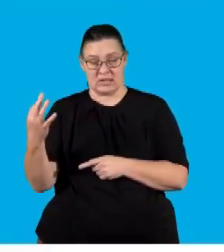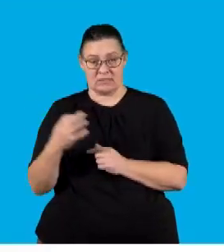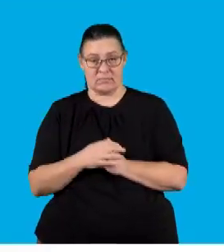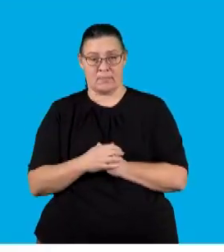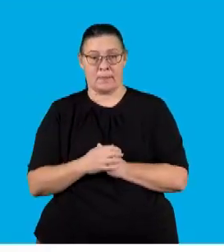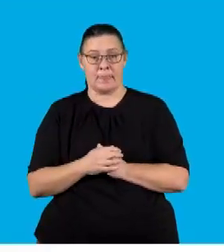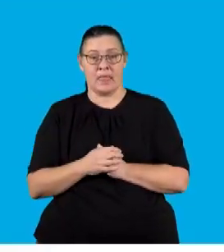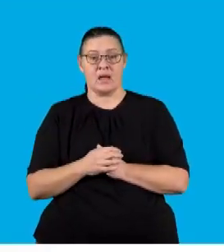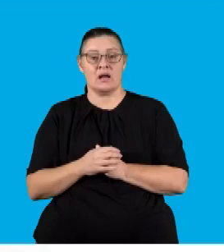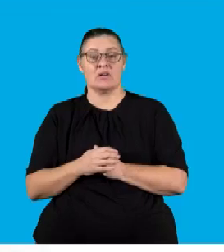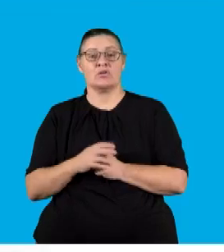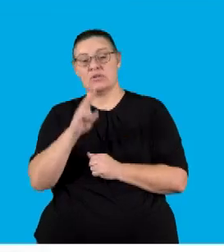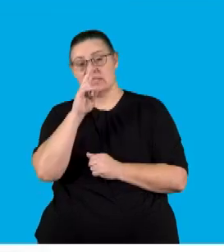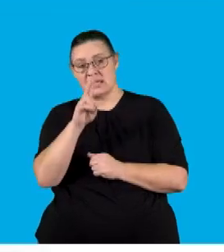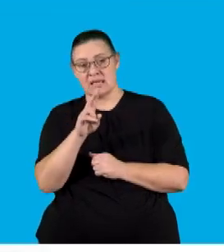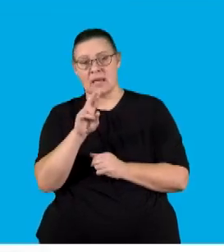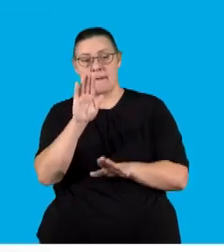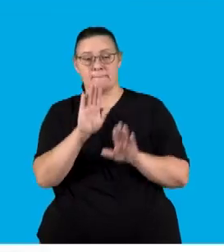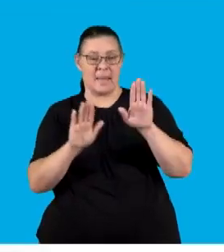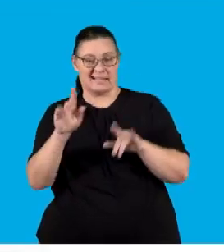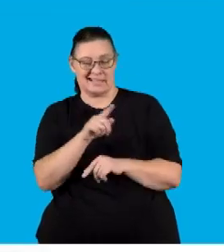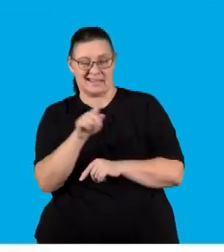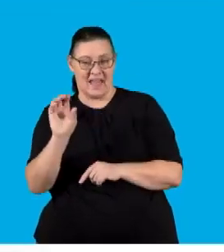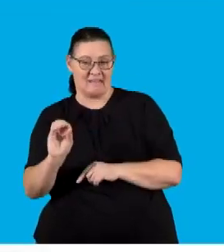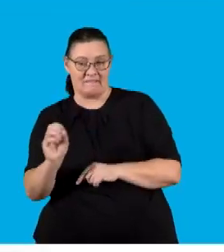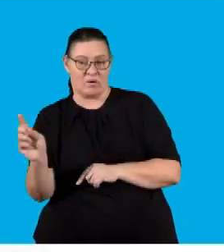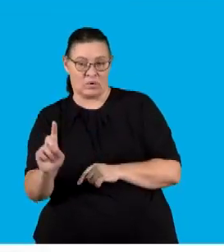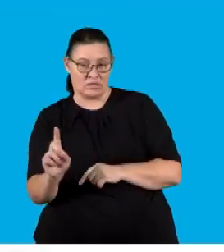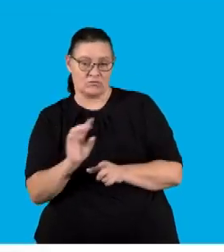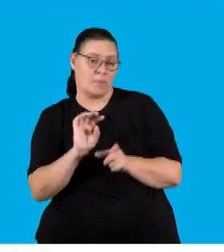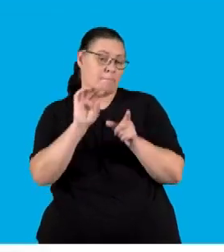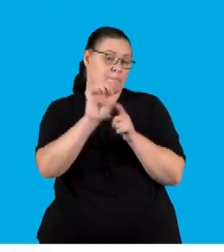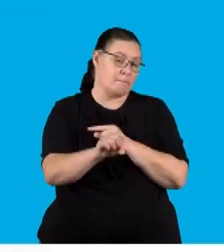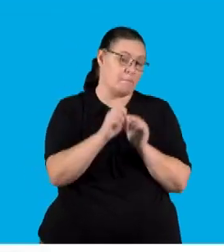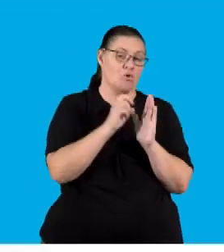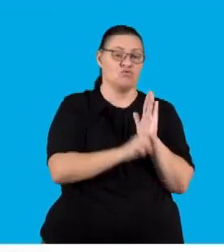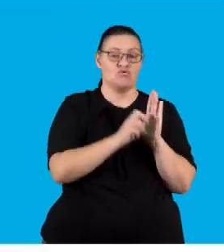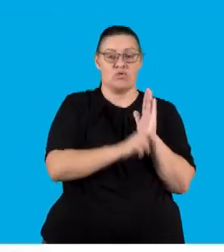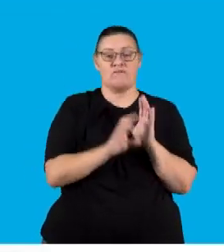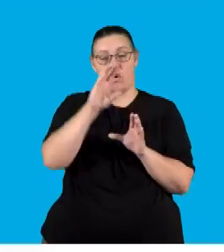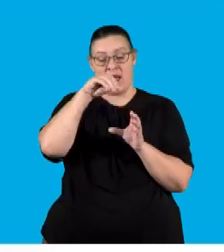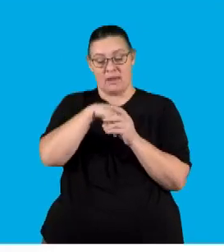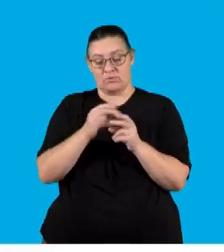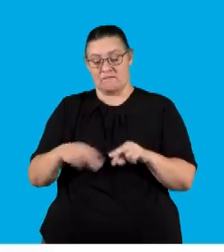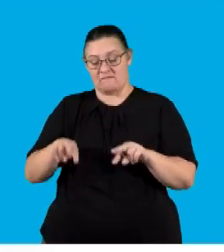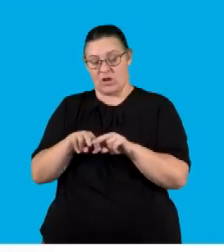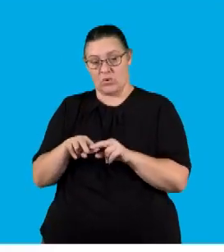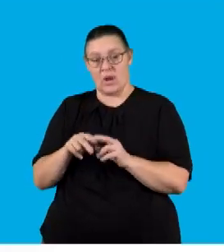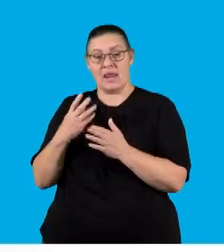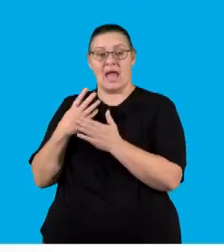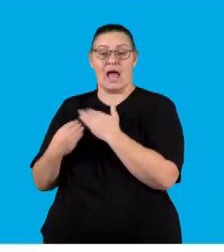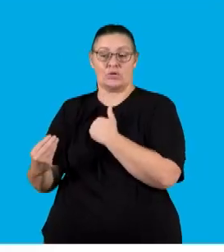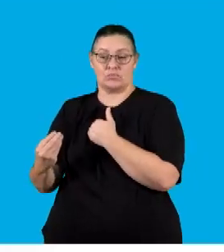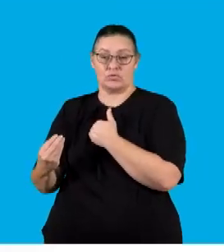3. So let's see what is the pattern here so that we can determine our rule for our input values and